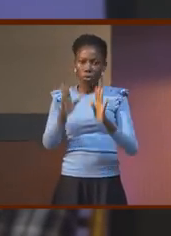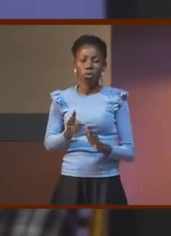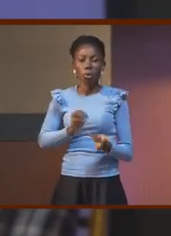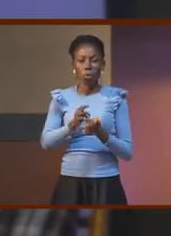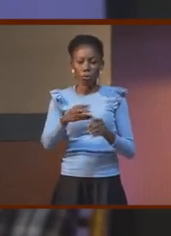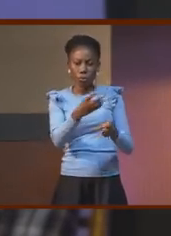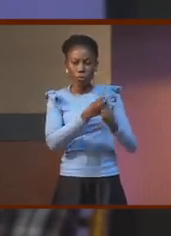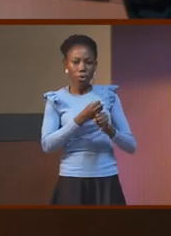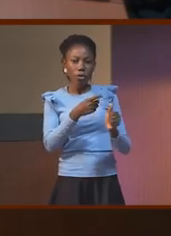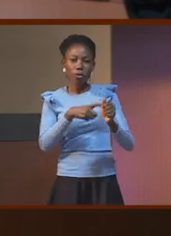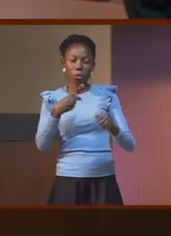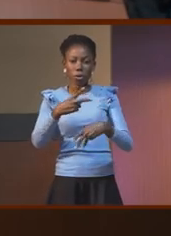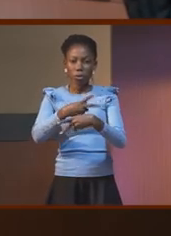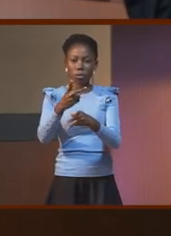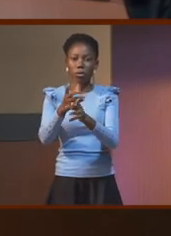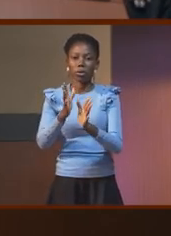anything from the production.